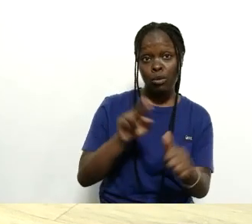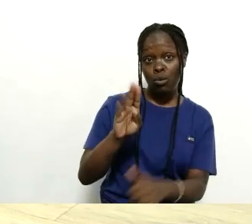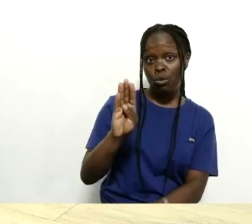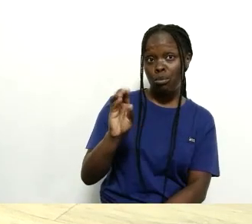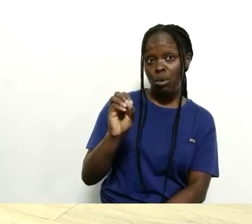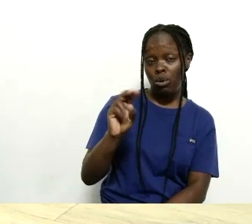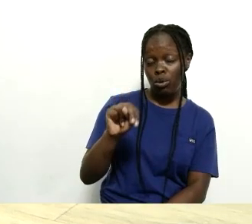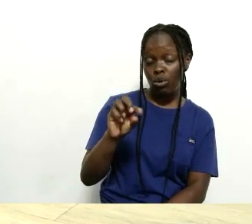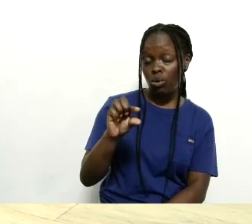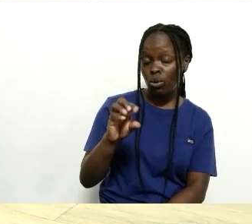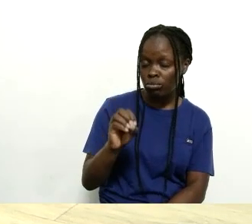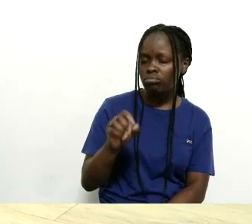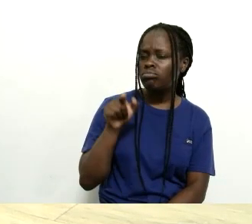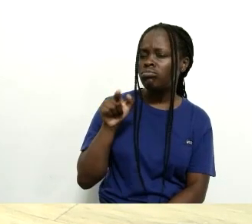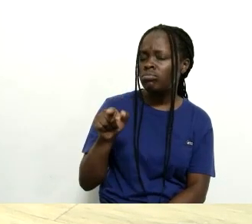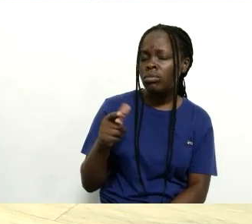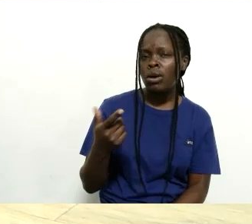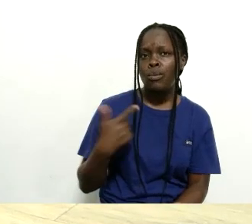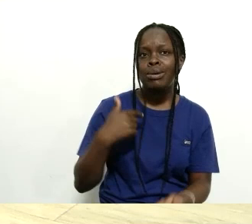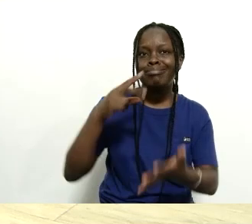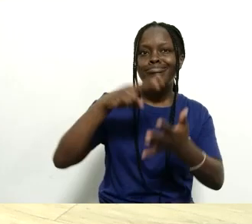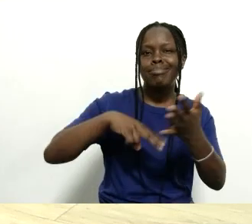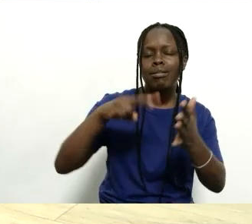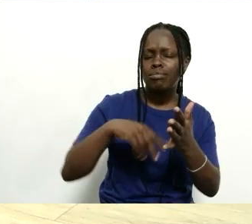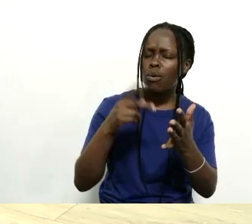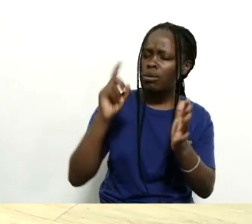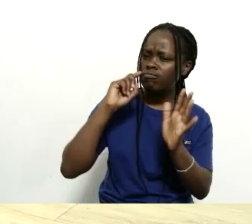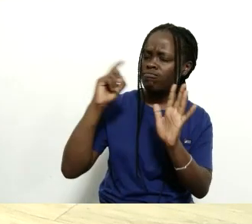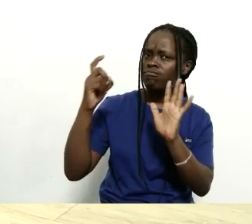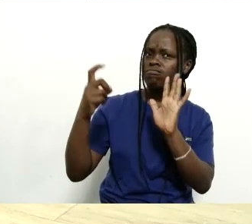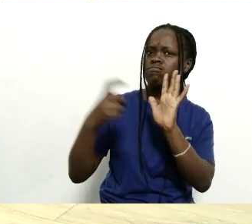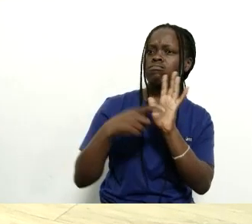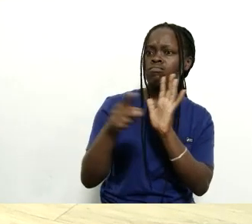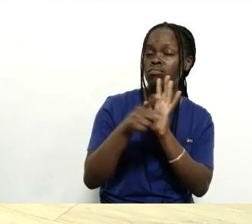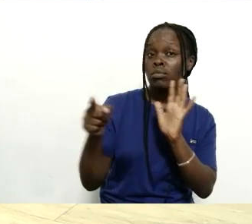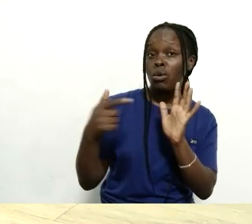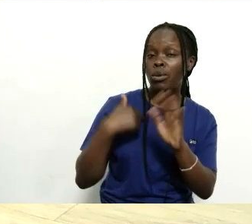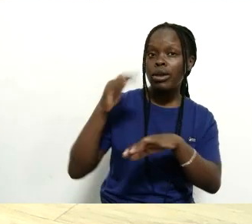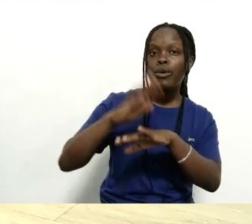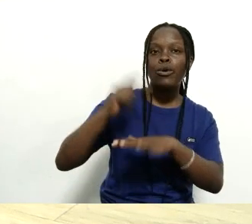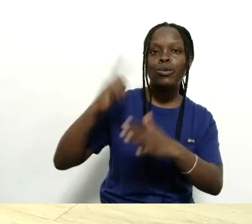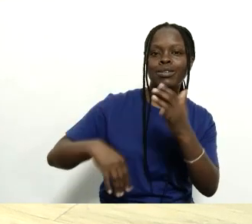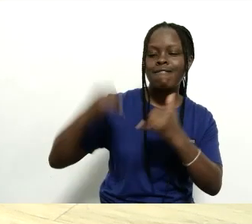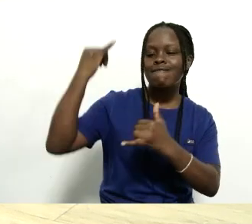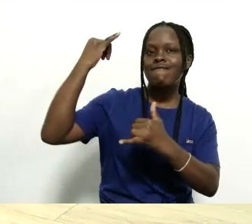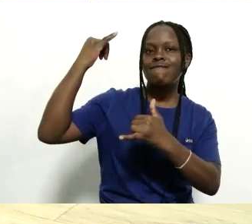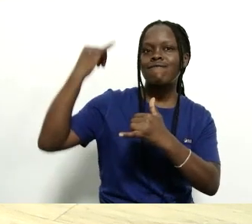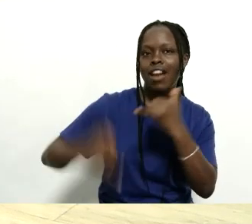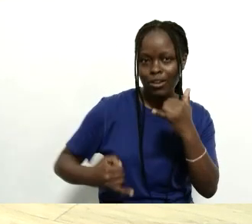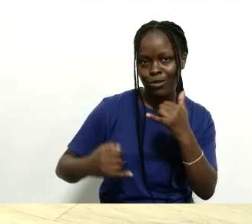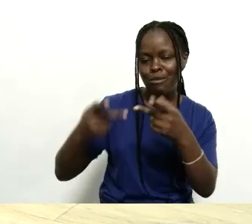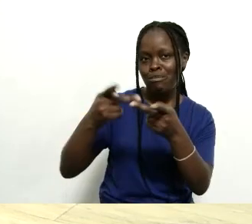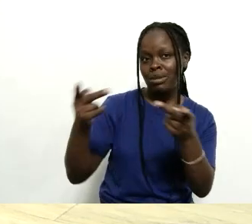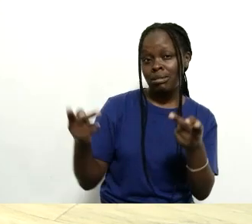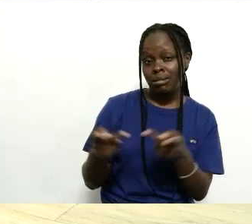my friend here, Ubongo and Wadrida, are really taking part in it. First, we